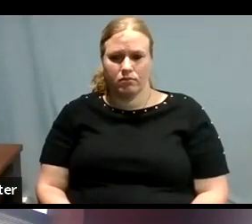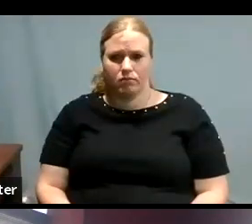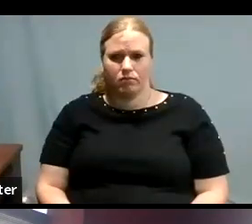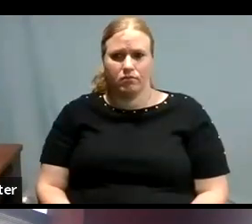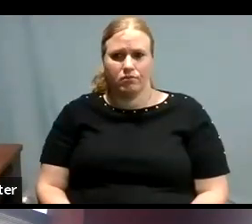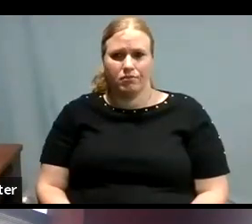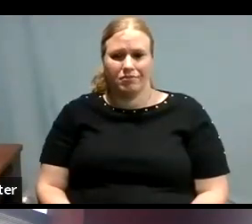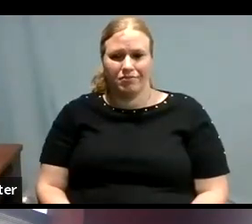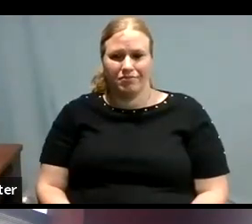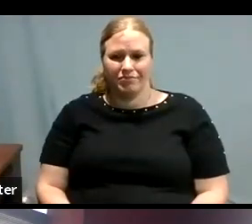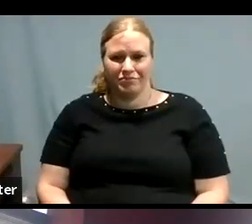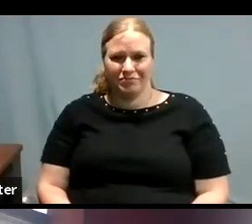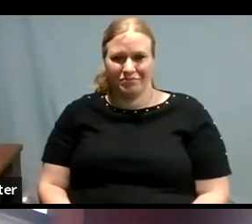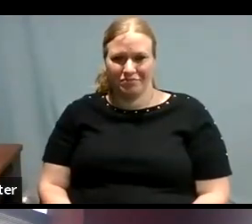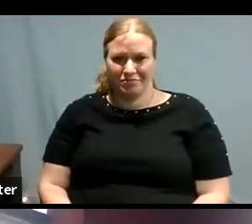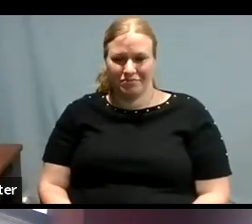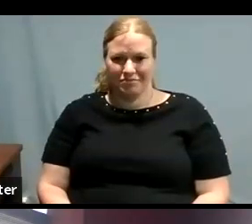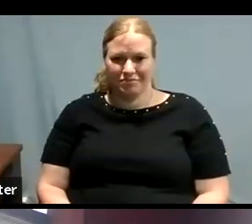Hi, everyone.